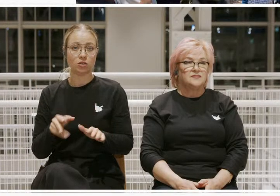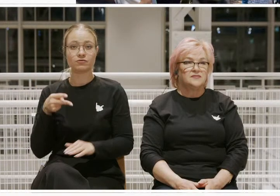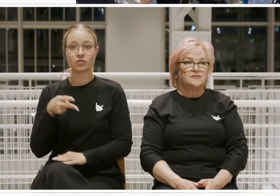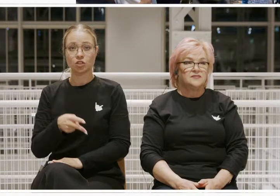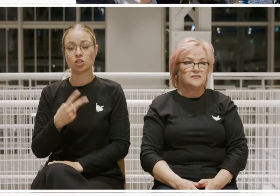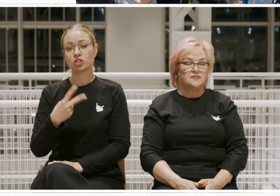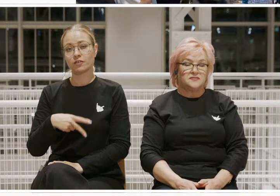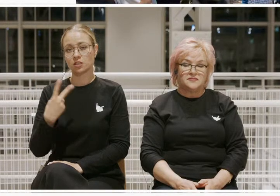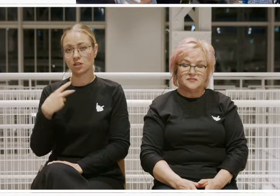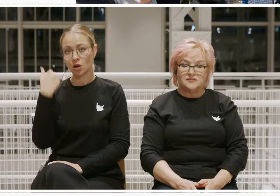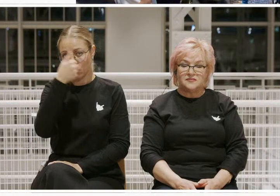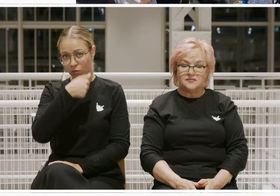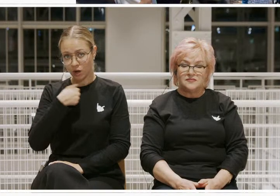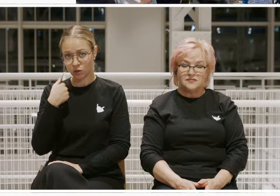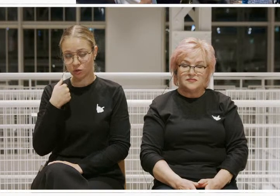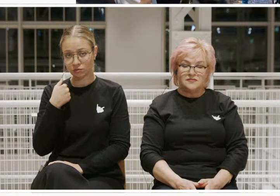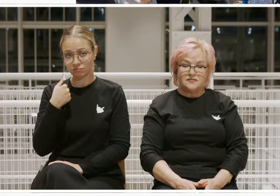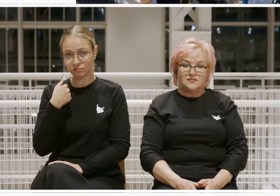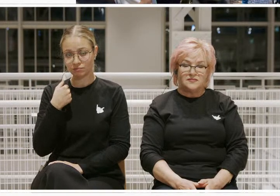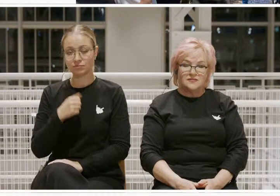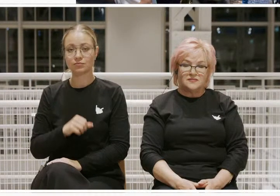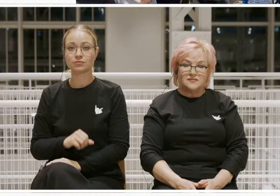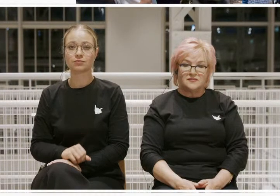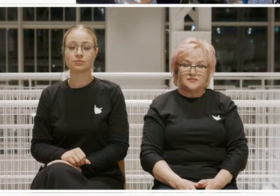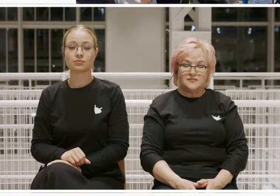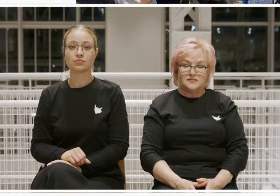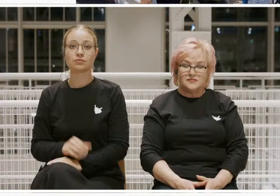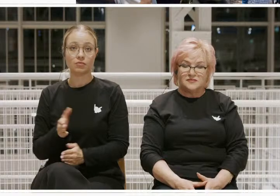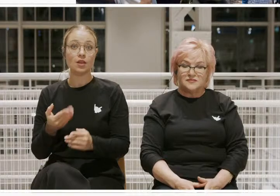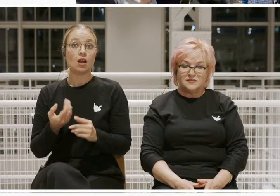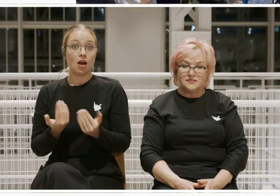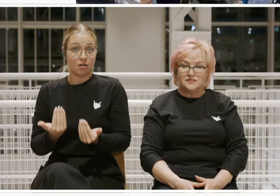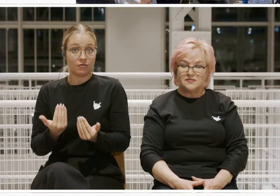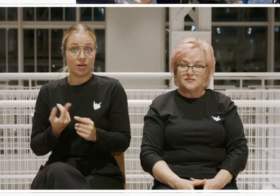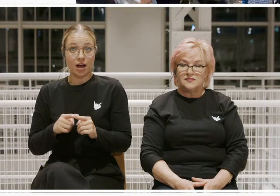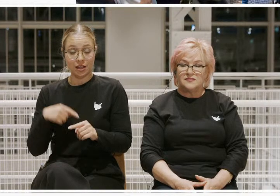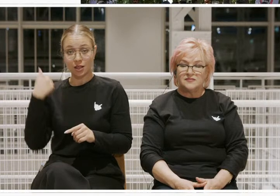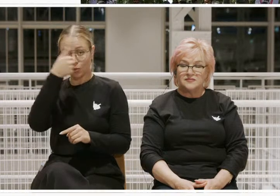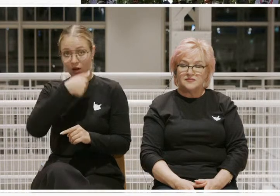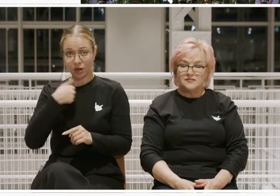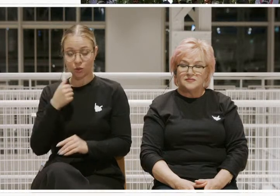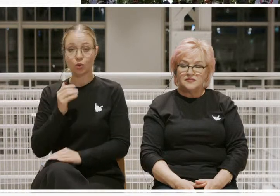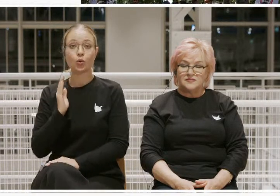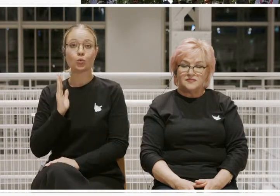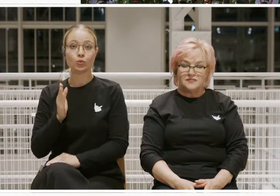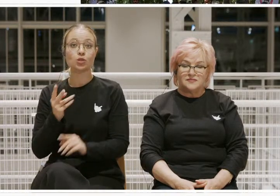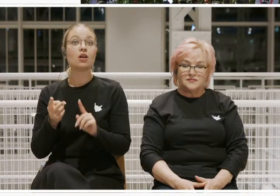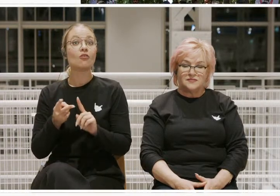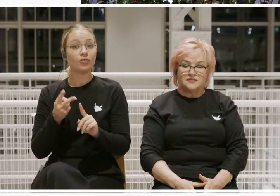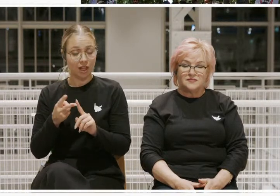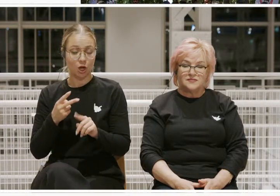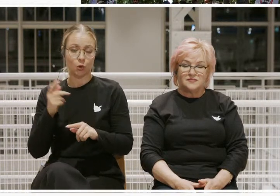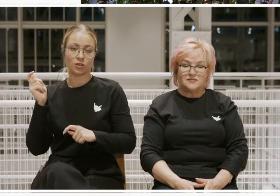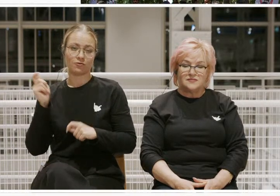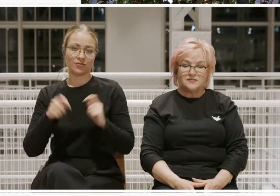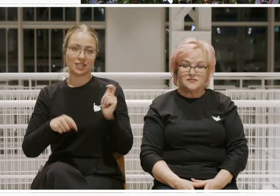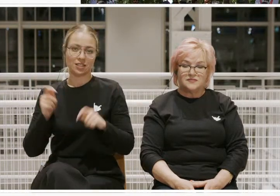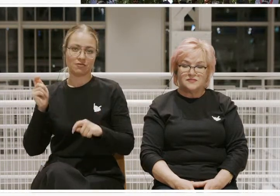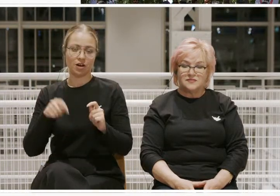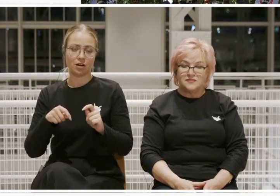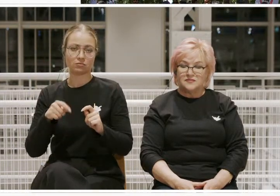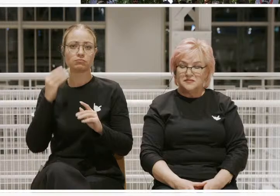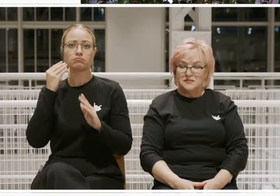the second Buffalo Festival, so it's going on. And they had an installation,